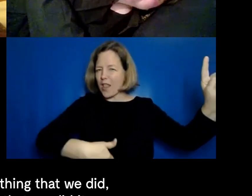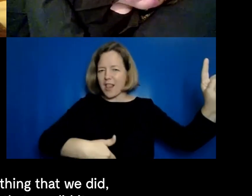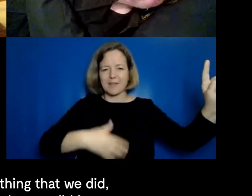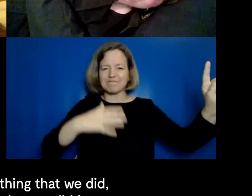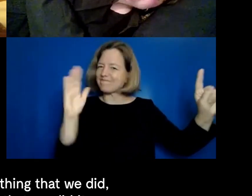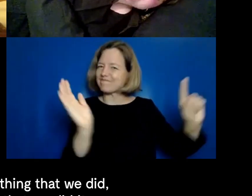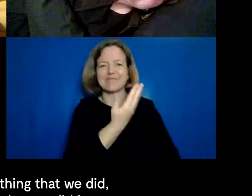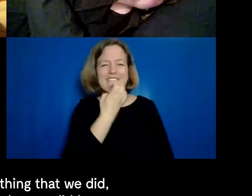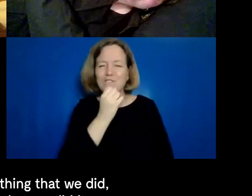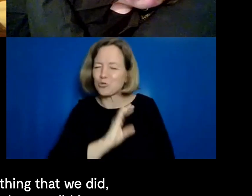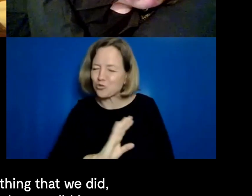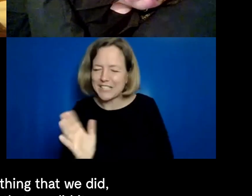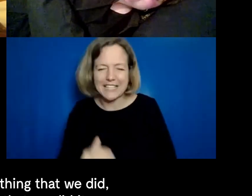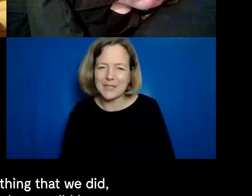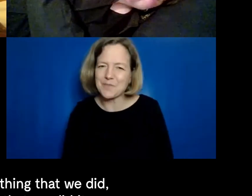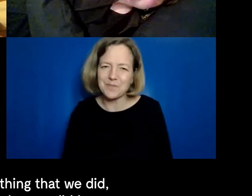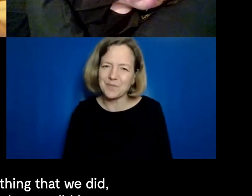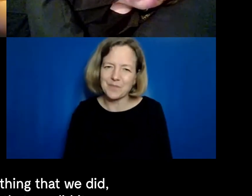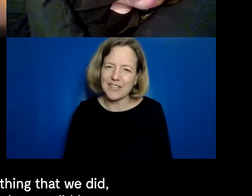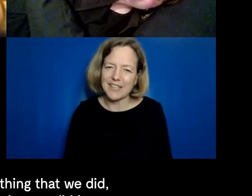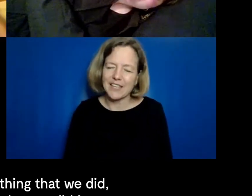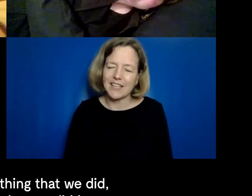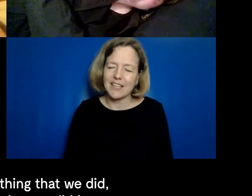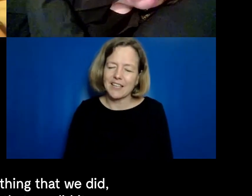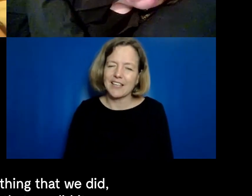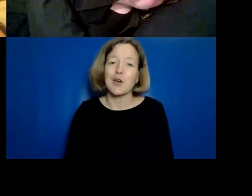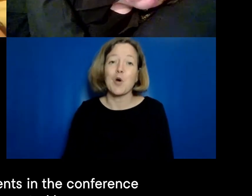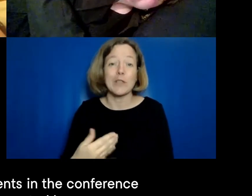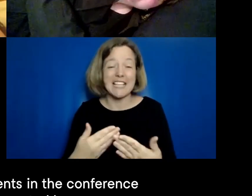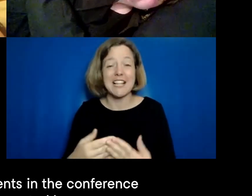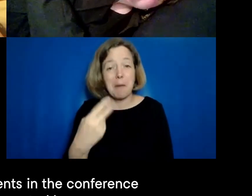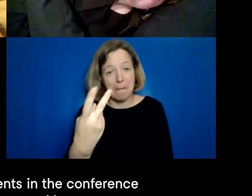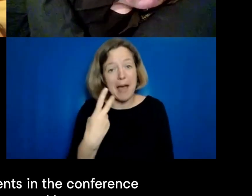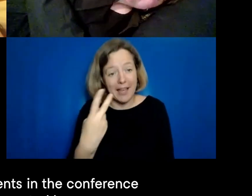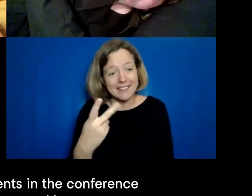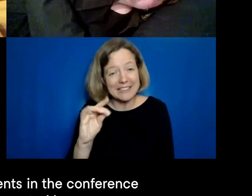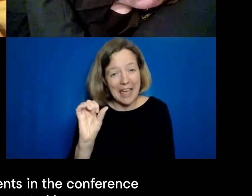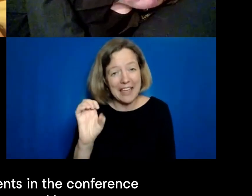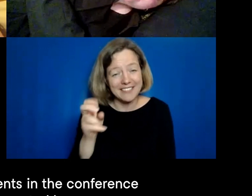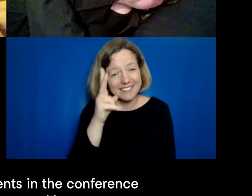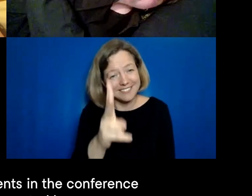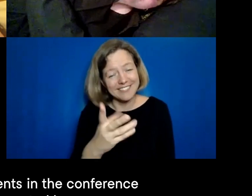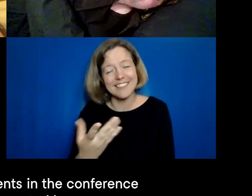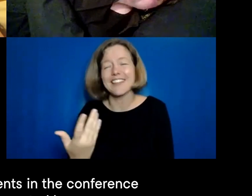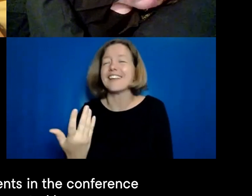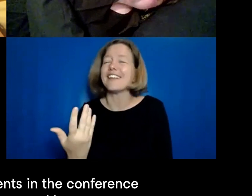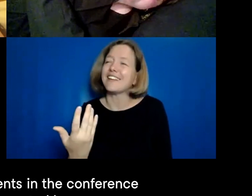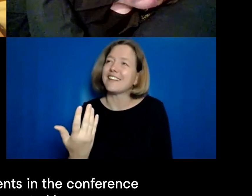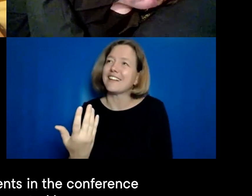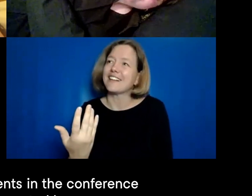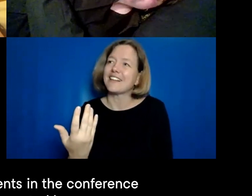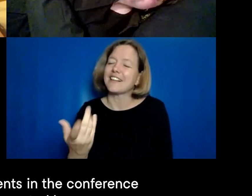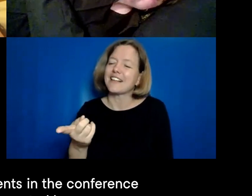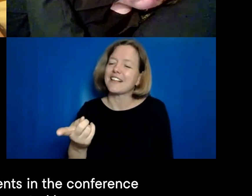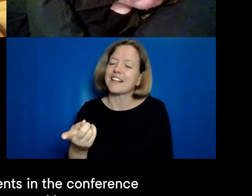But I think one thing that we did, and I'm glad that we did it, is that there are events in